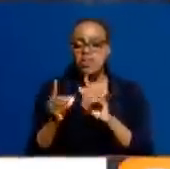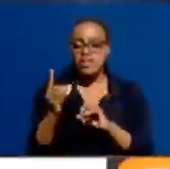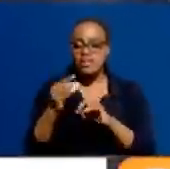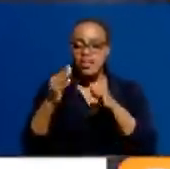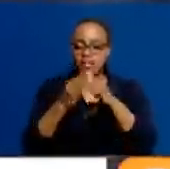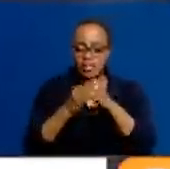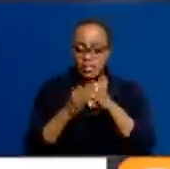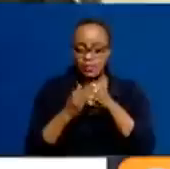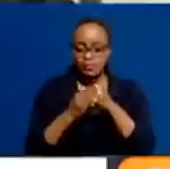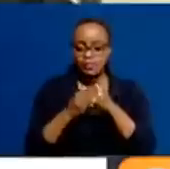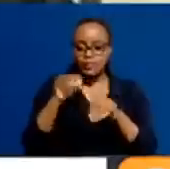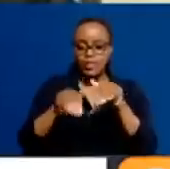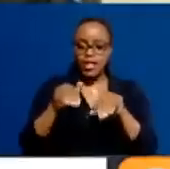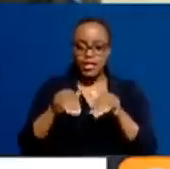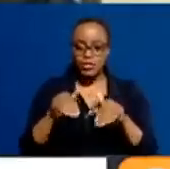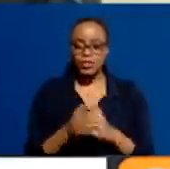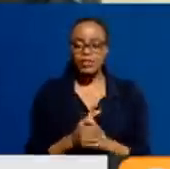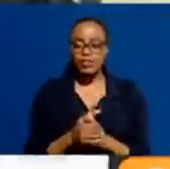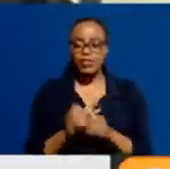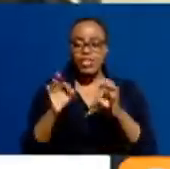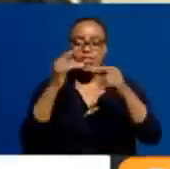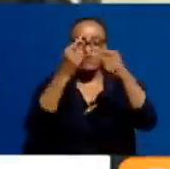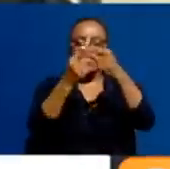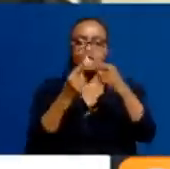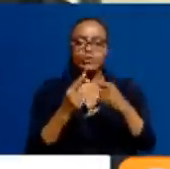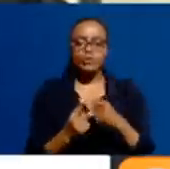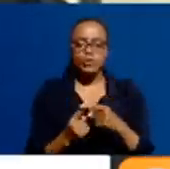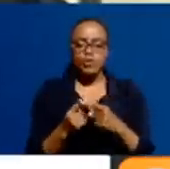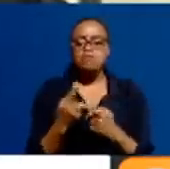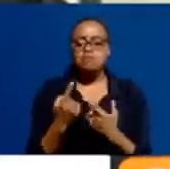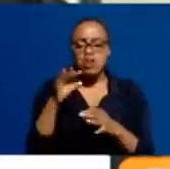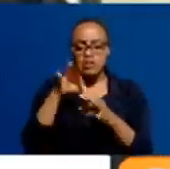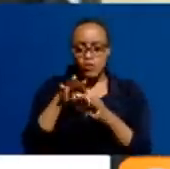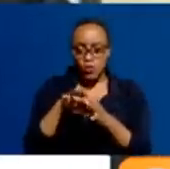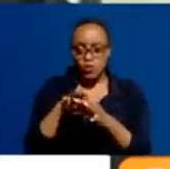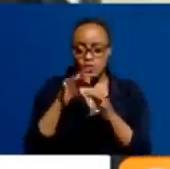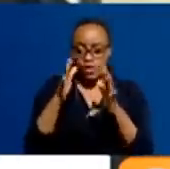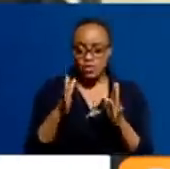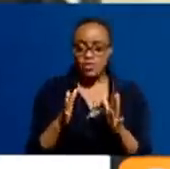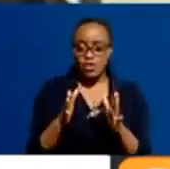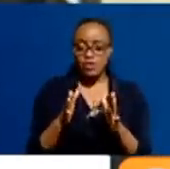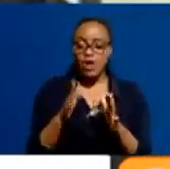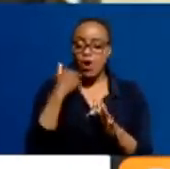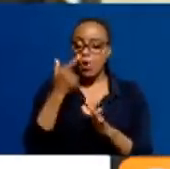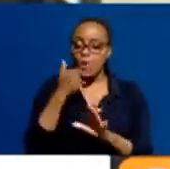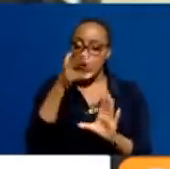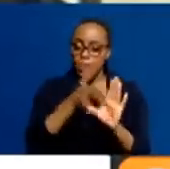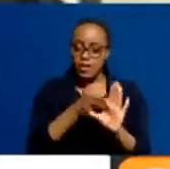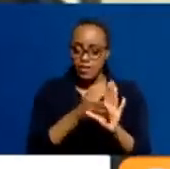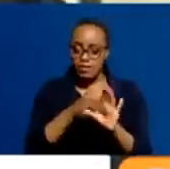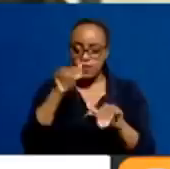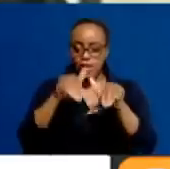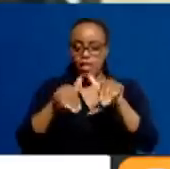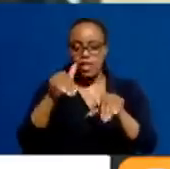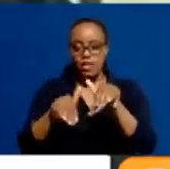Kenyatta succession race. If the total number of voters that take part in the